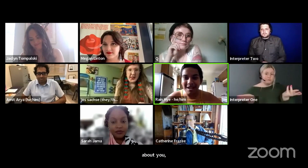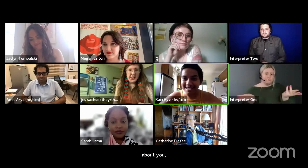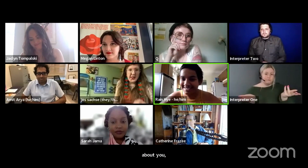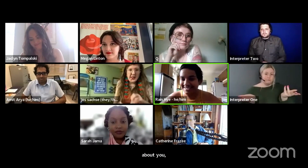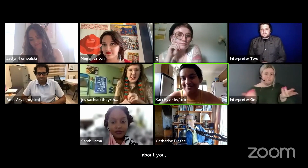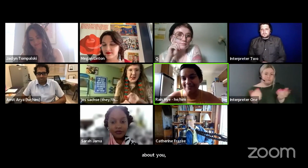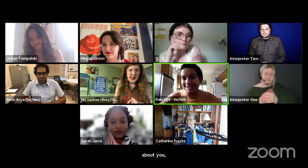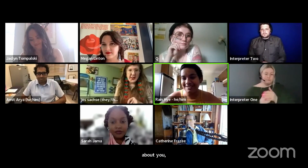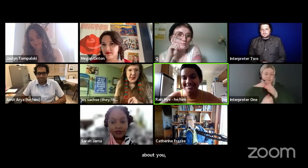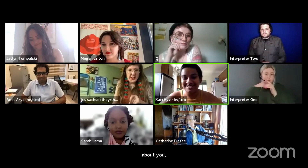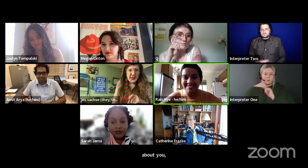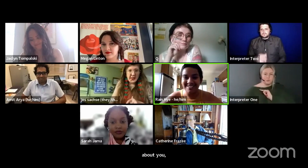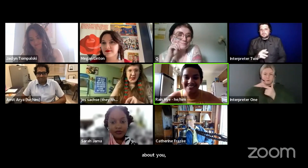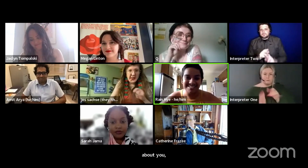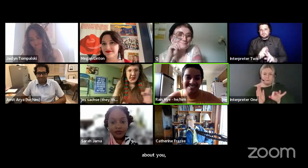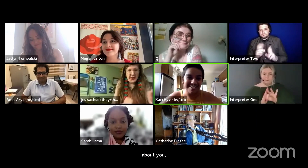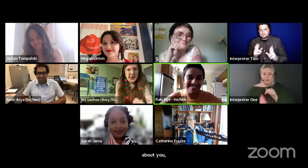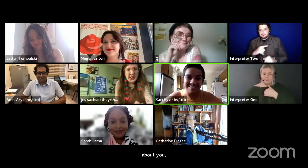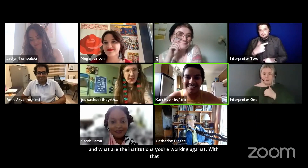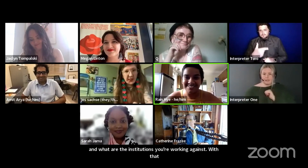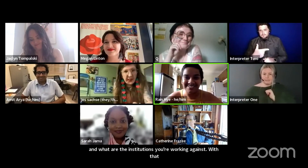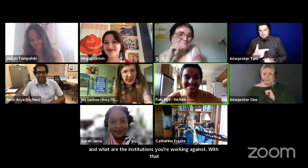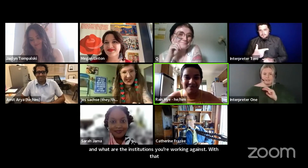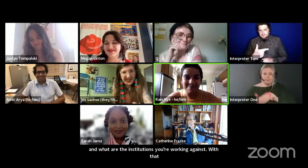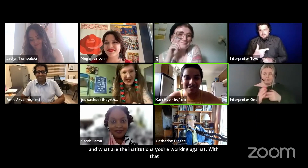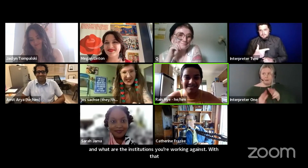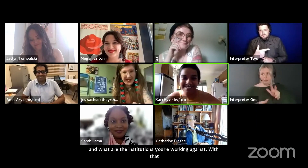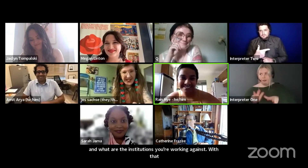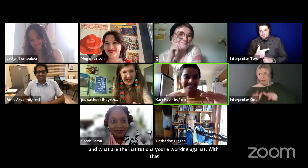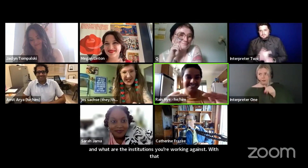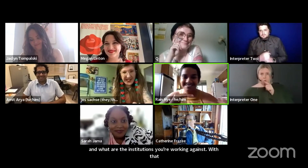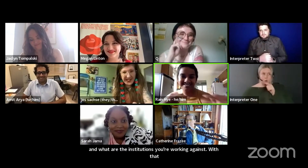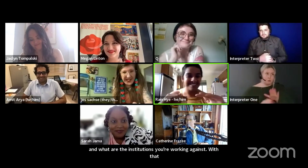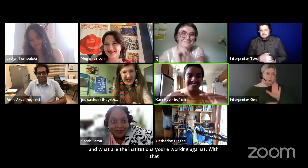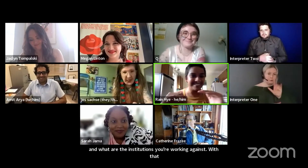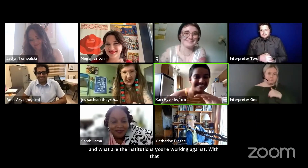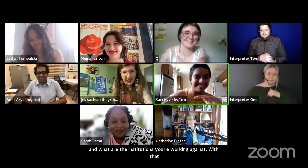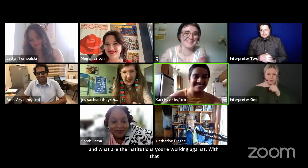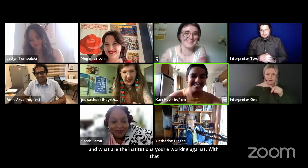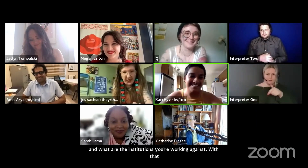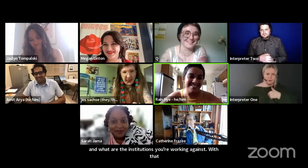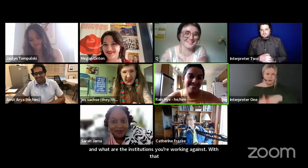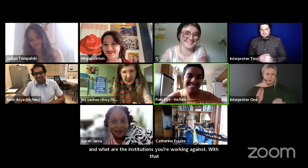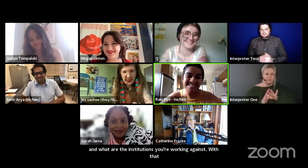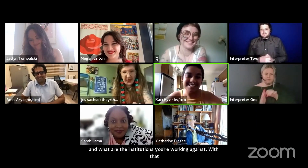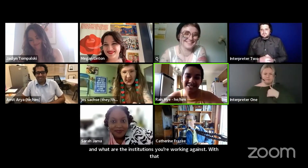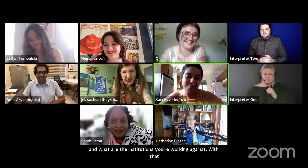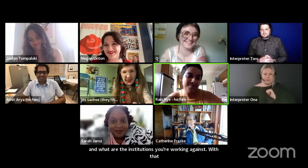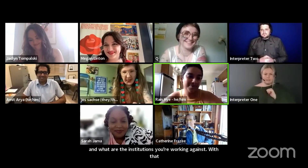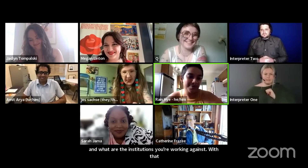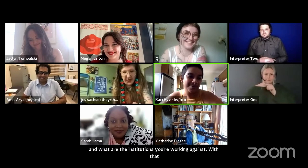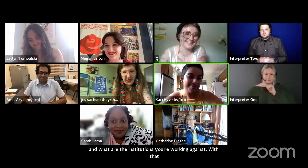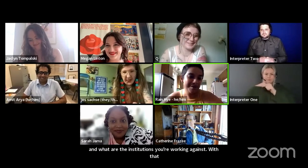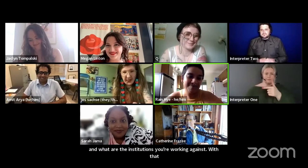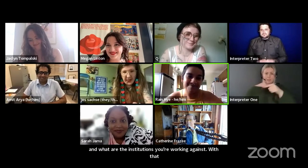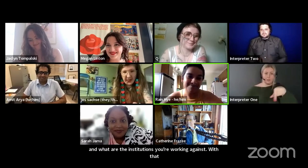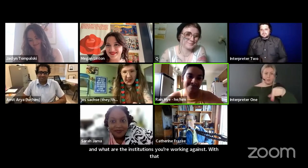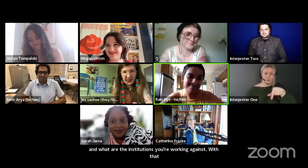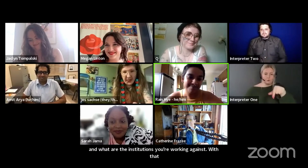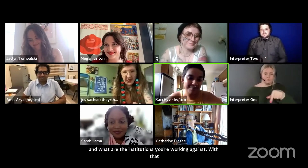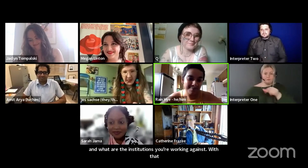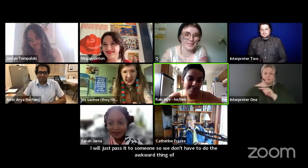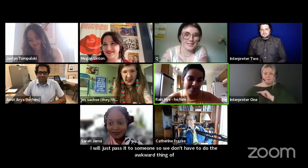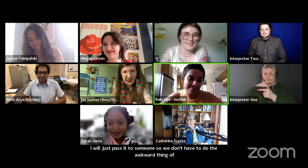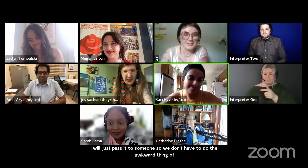maybe I'll just pass it to someone so that we don't have to do the awkward thing of someone being like, so I'm gonna say Q. You wanna go for it?